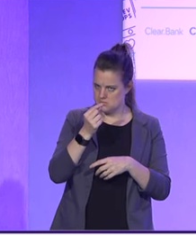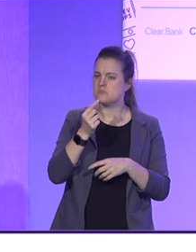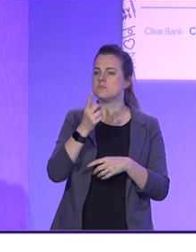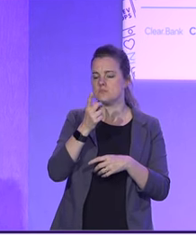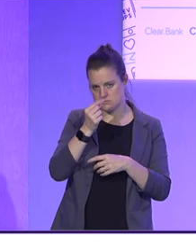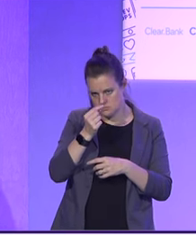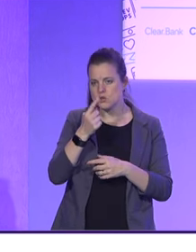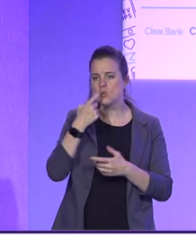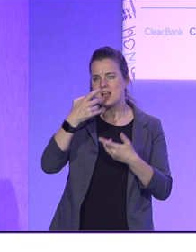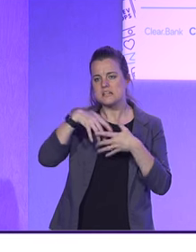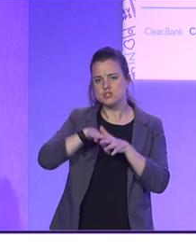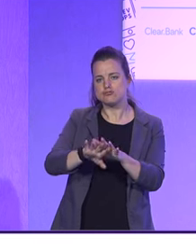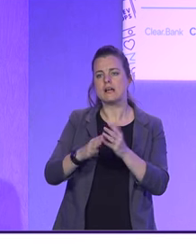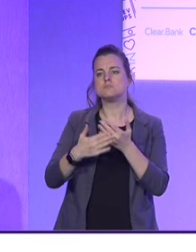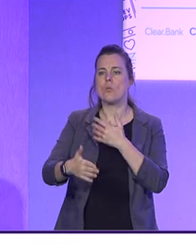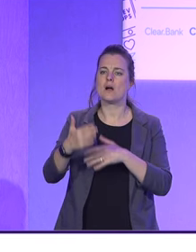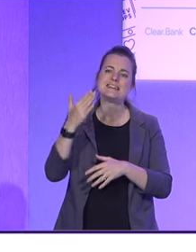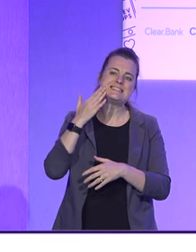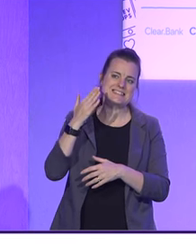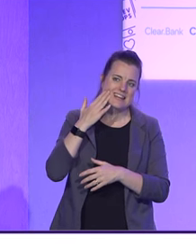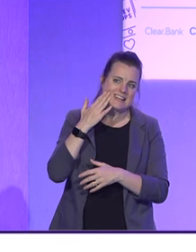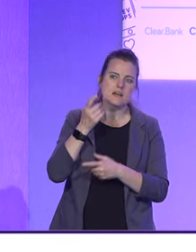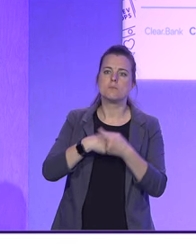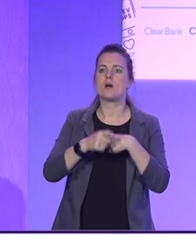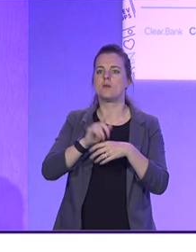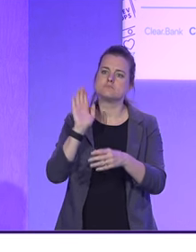innovate much, much easier and faster, and that's always good.